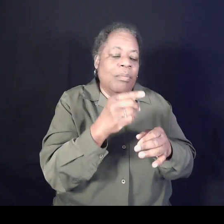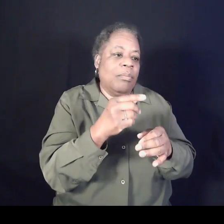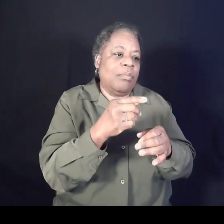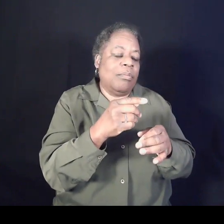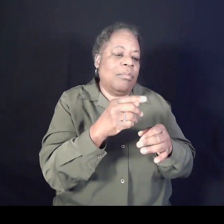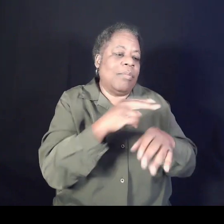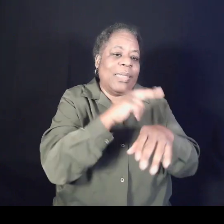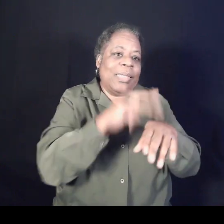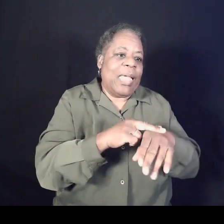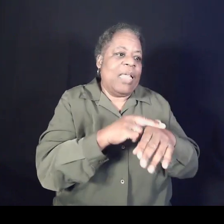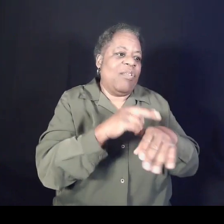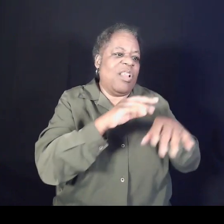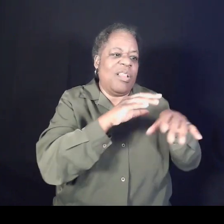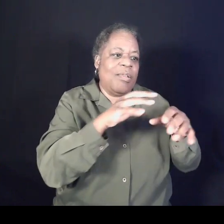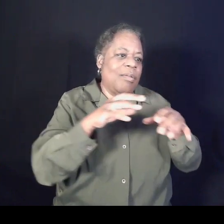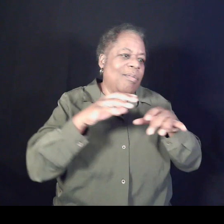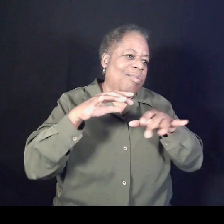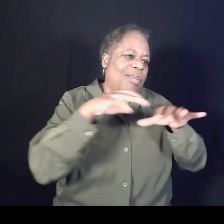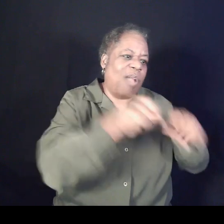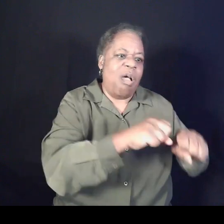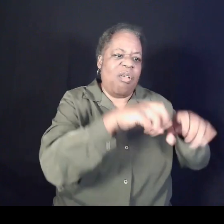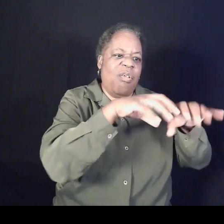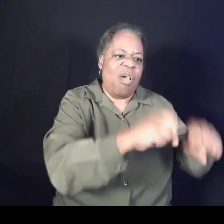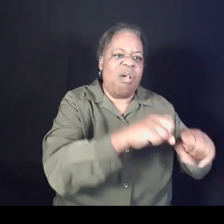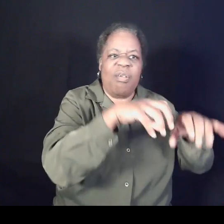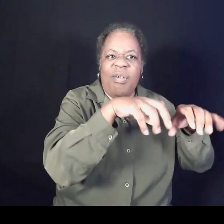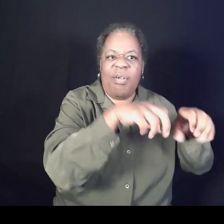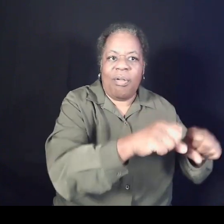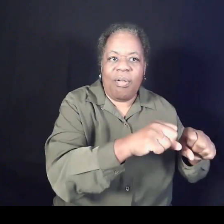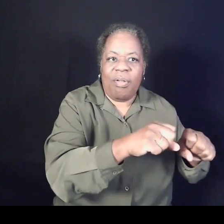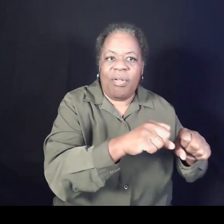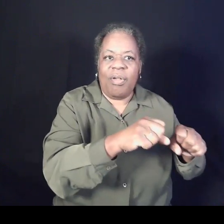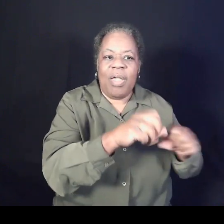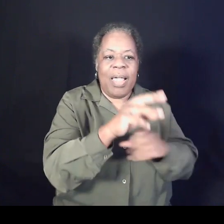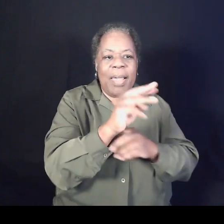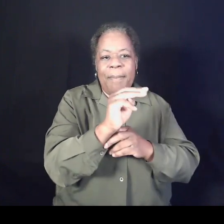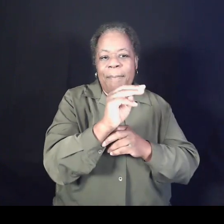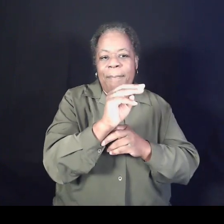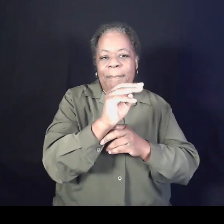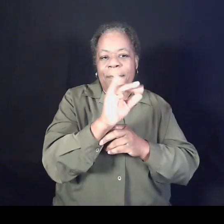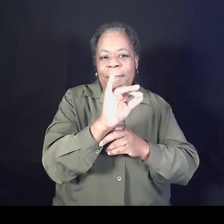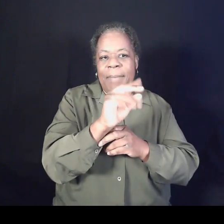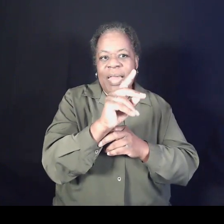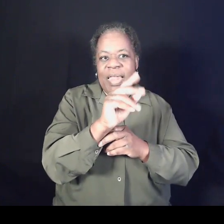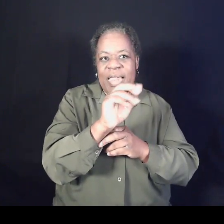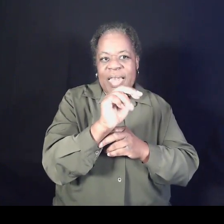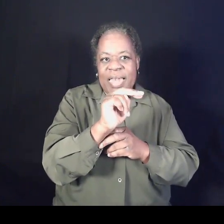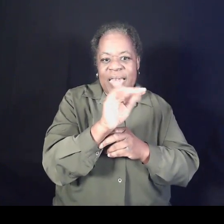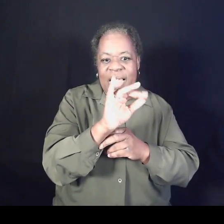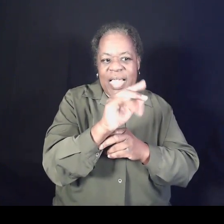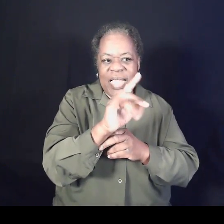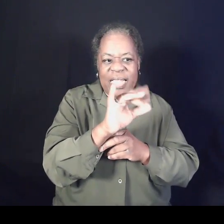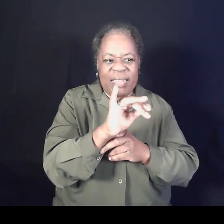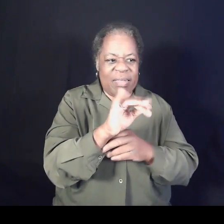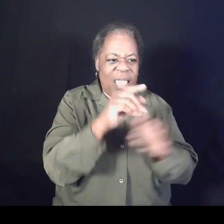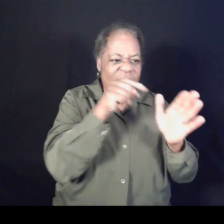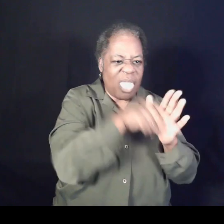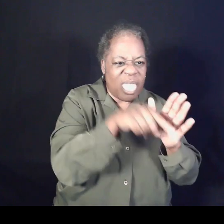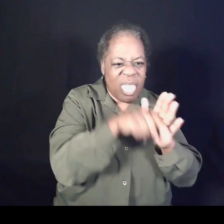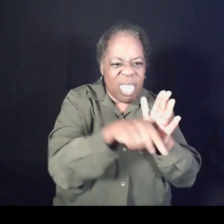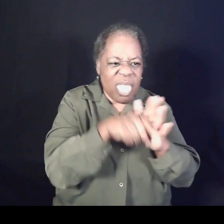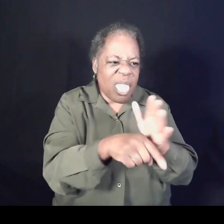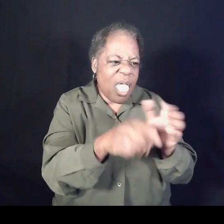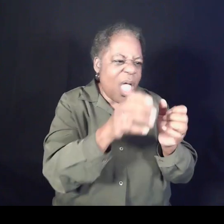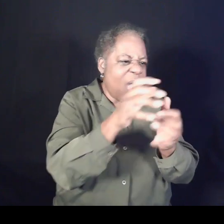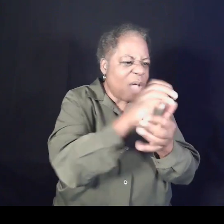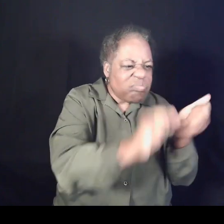after another. The Midianites were especially harsh, destroying crops, slaughtering livestock, trashing